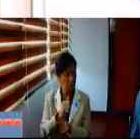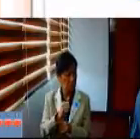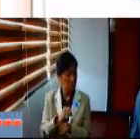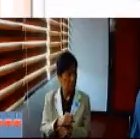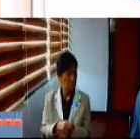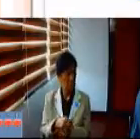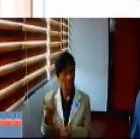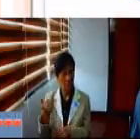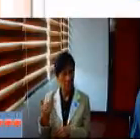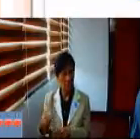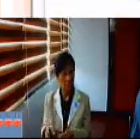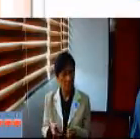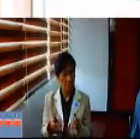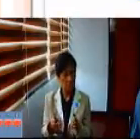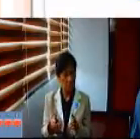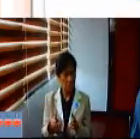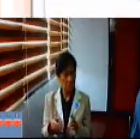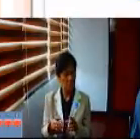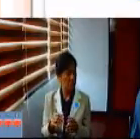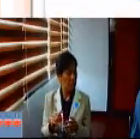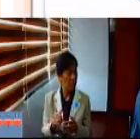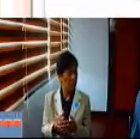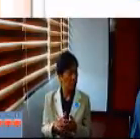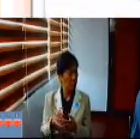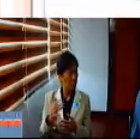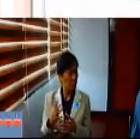aspect, that's why comparatively we are more